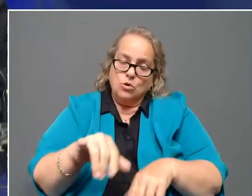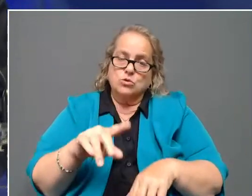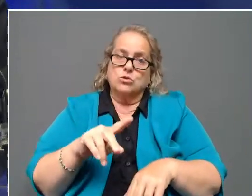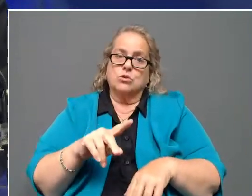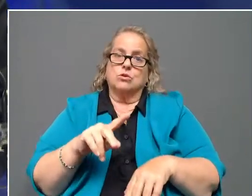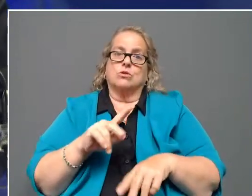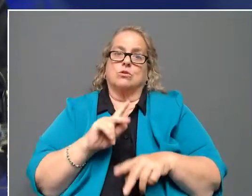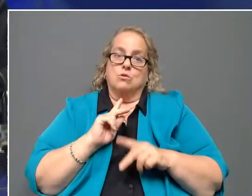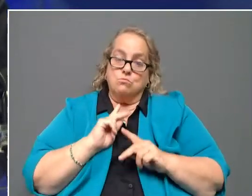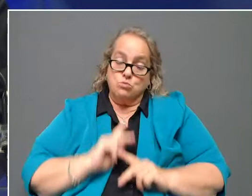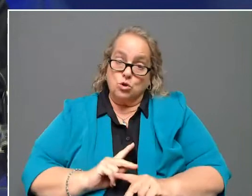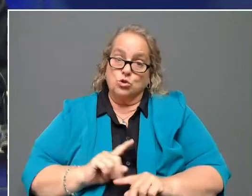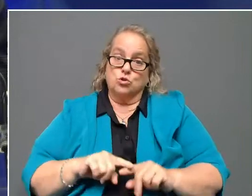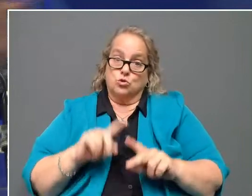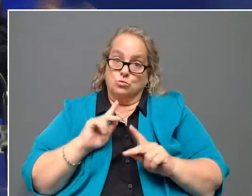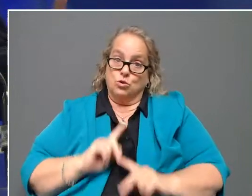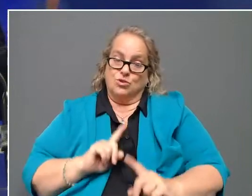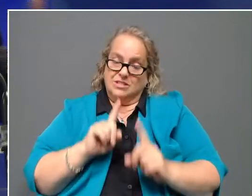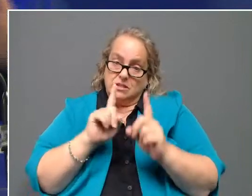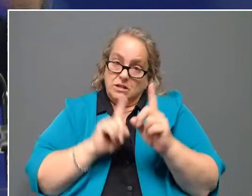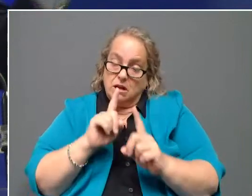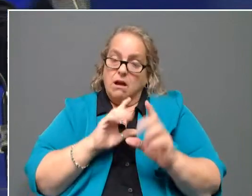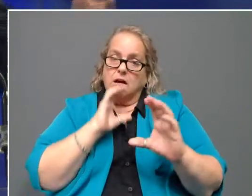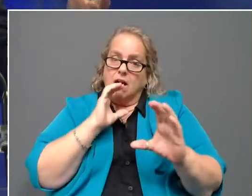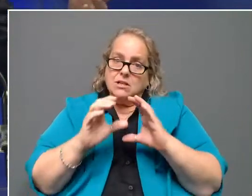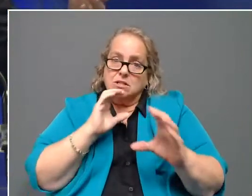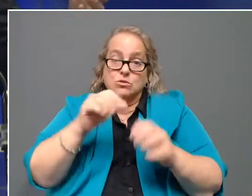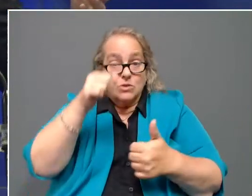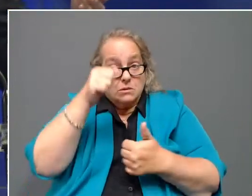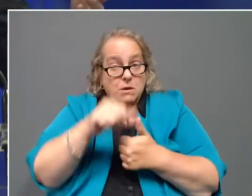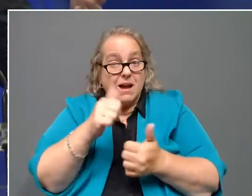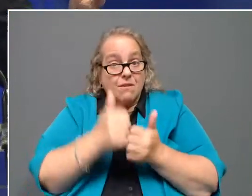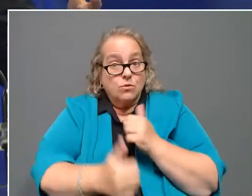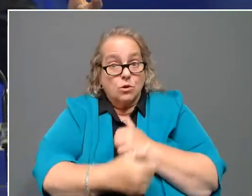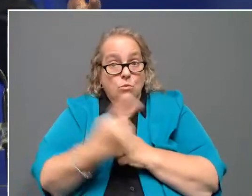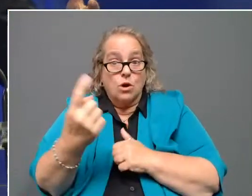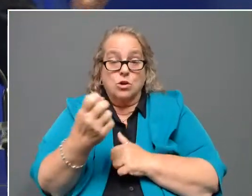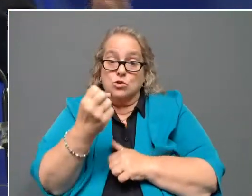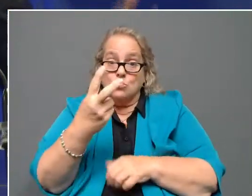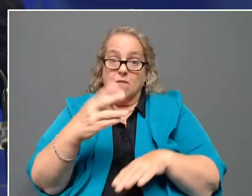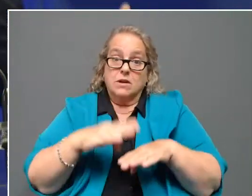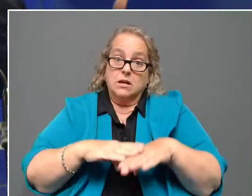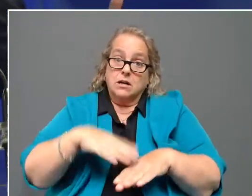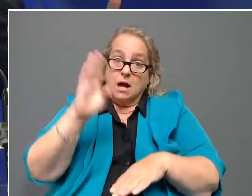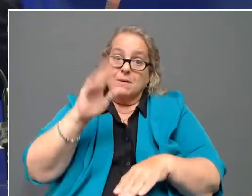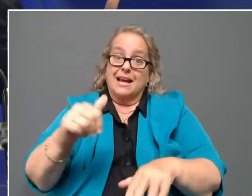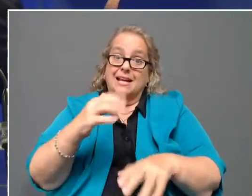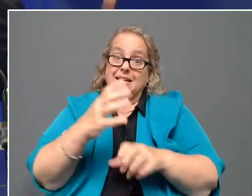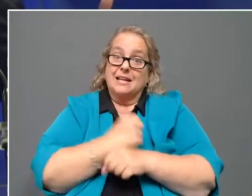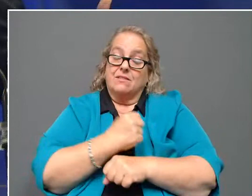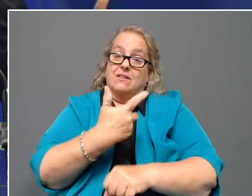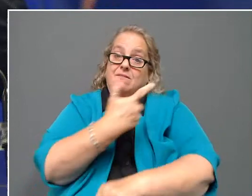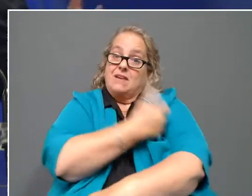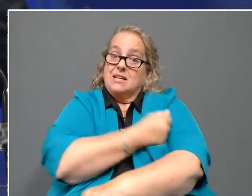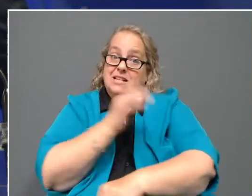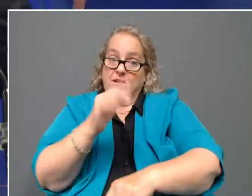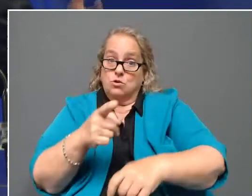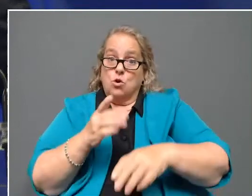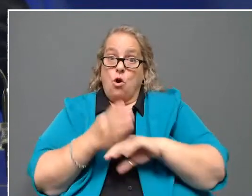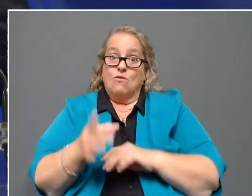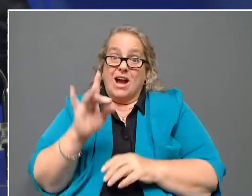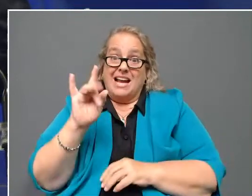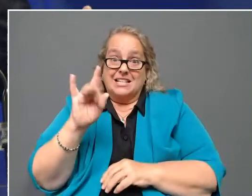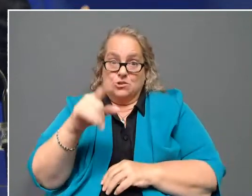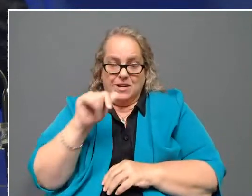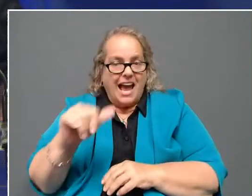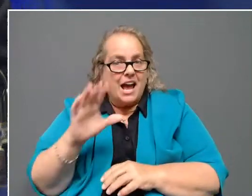person-to-person conversations. Remember, everybody 12 and up can get the vaccine, and if you're over 18, you could be our next millionaire just for